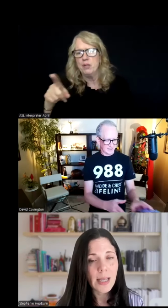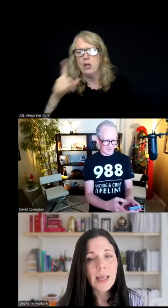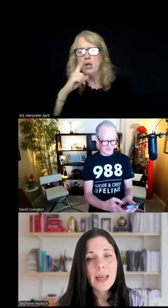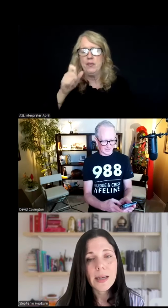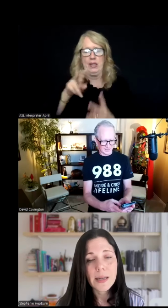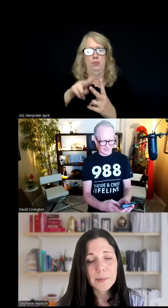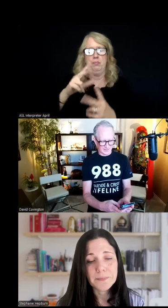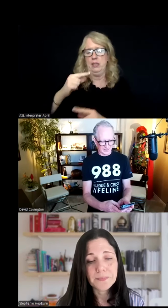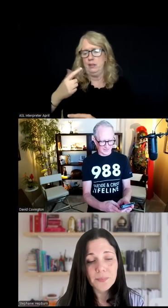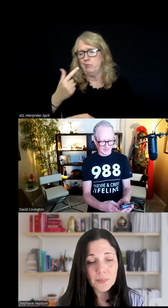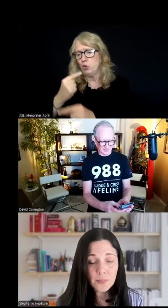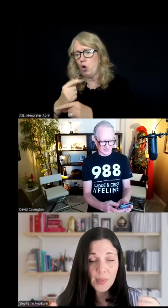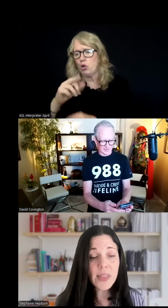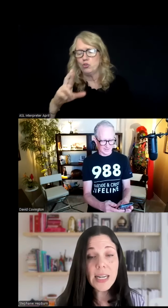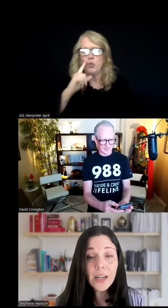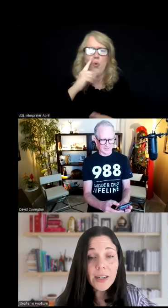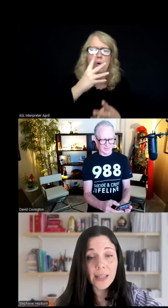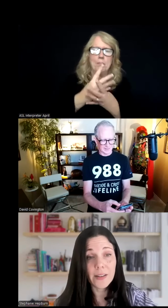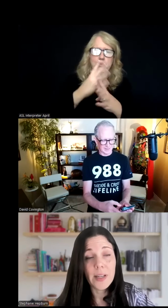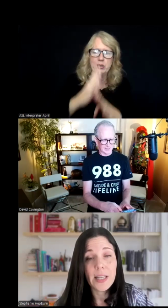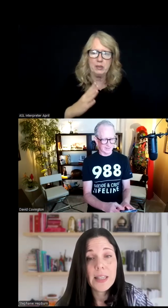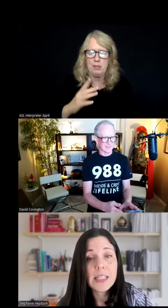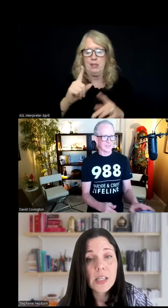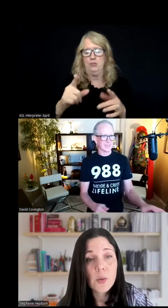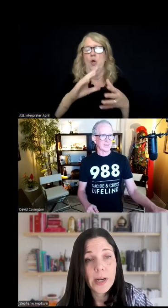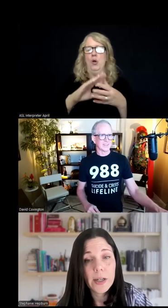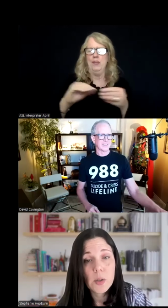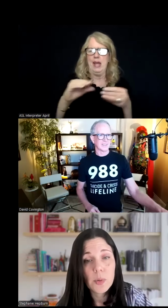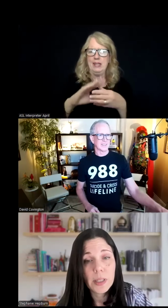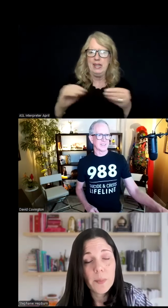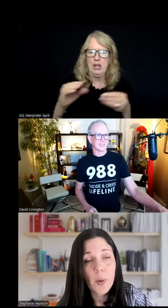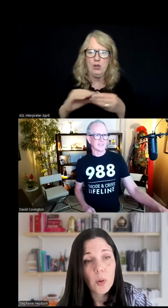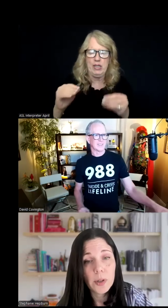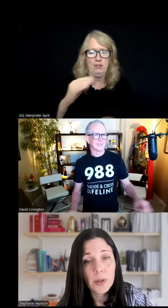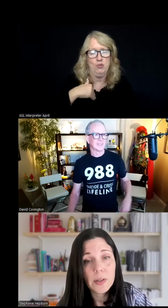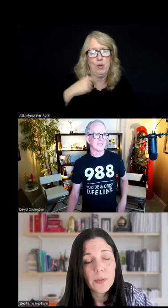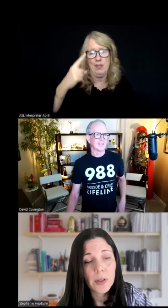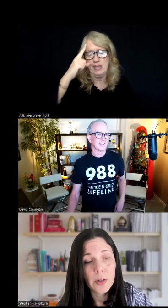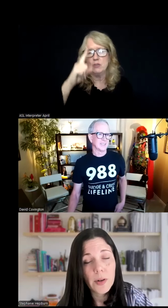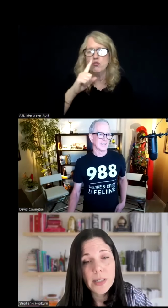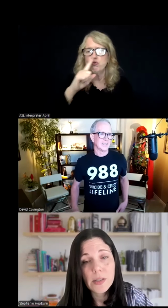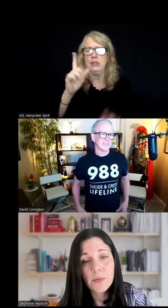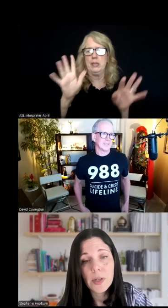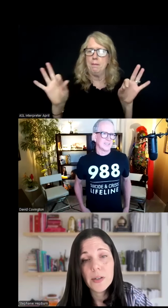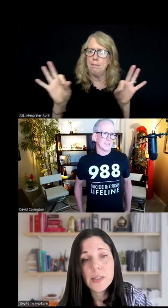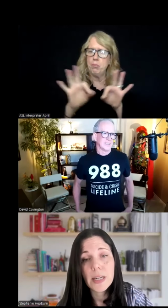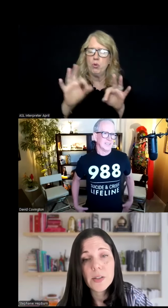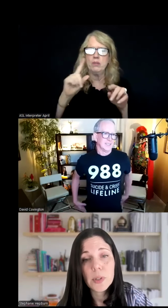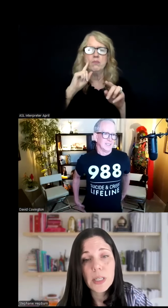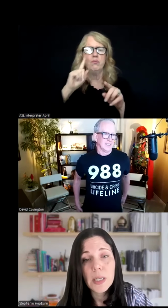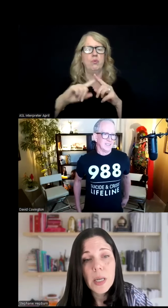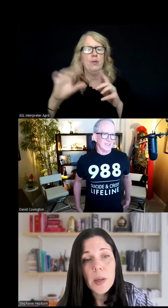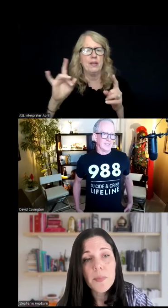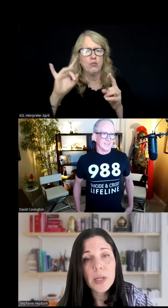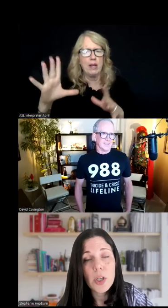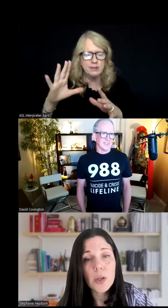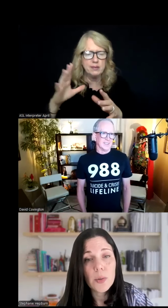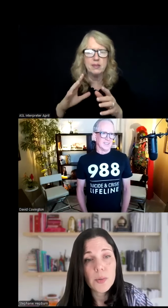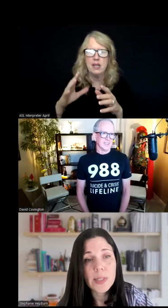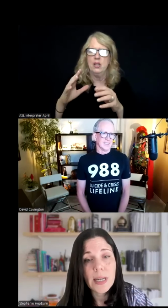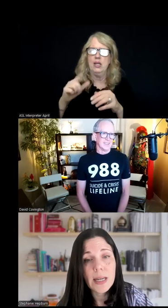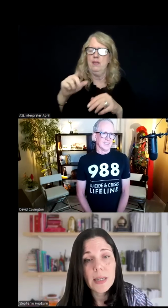guards. And the narrative, and I think this is where it's really important for the crisis sphere, is that it's really